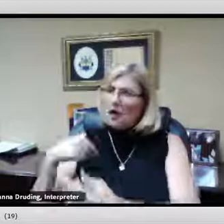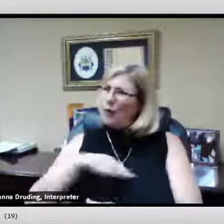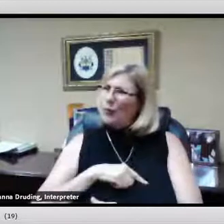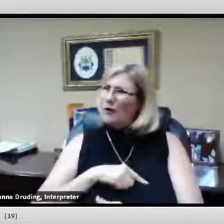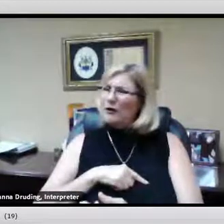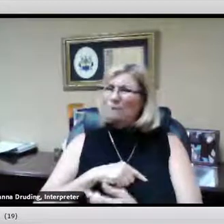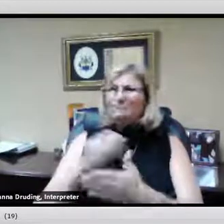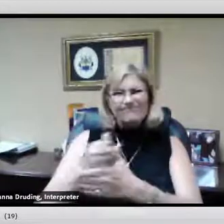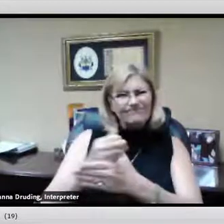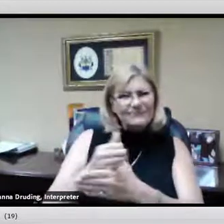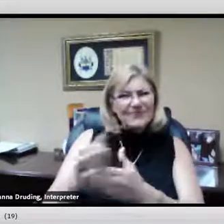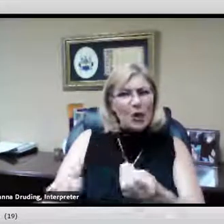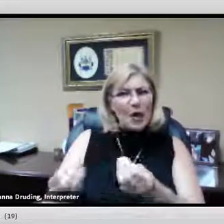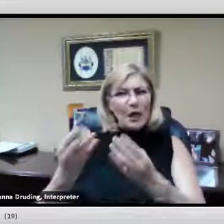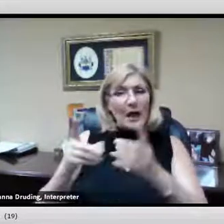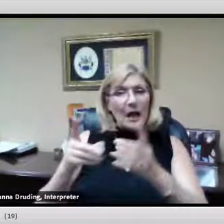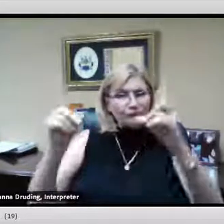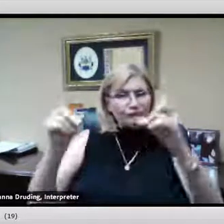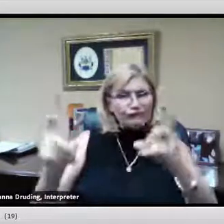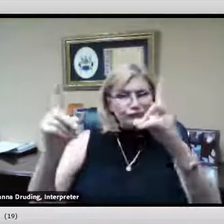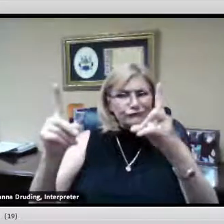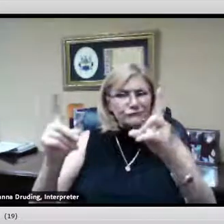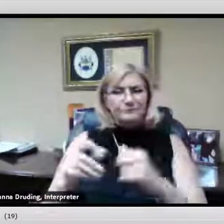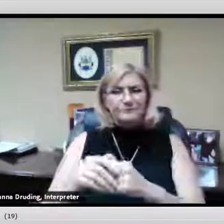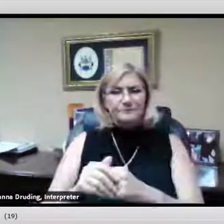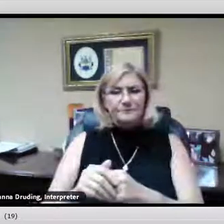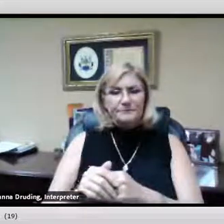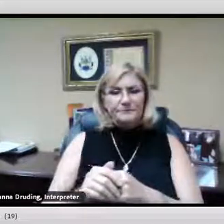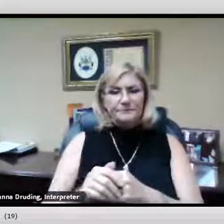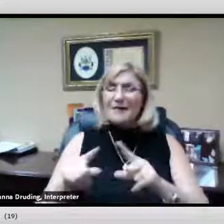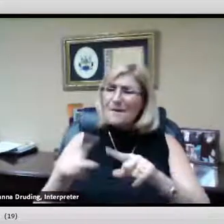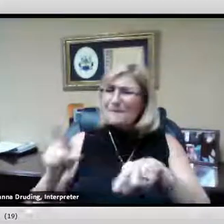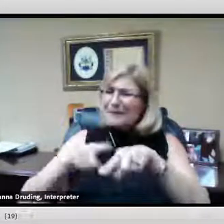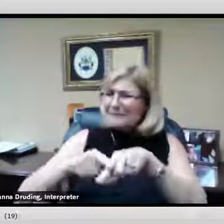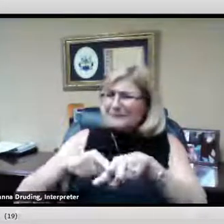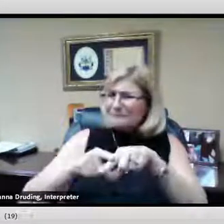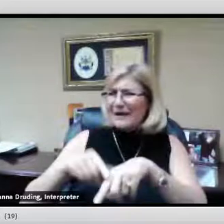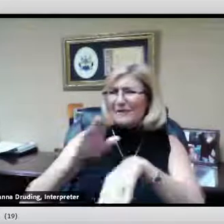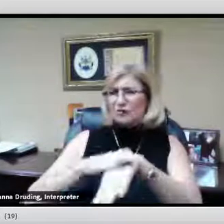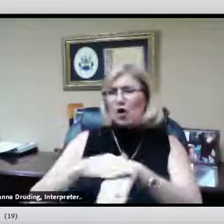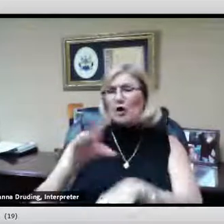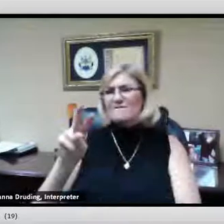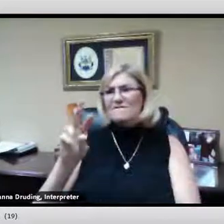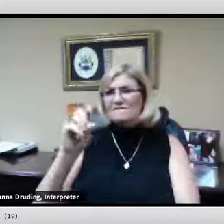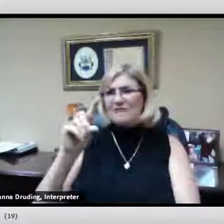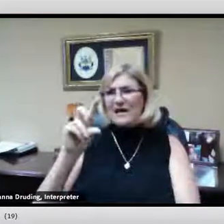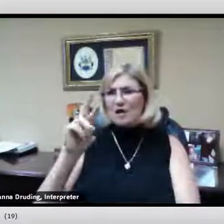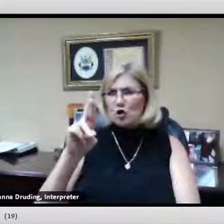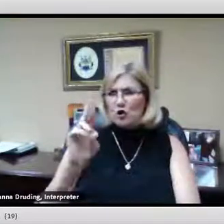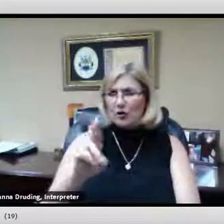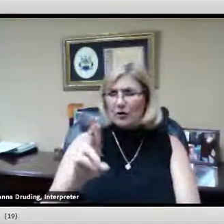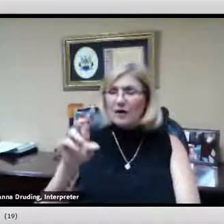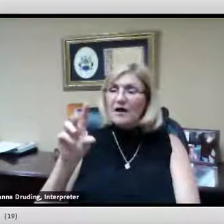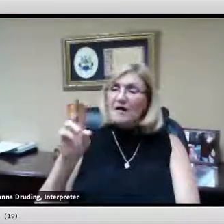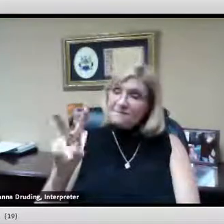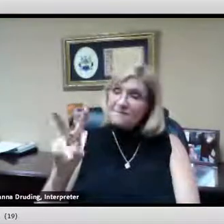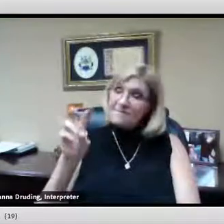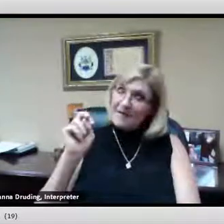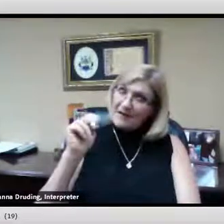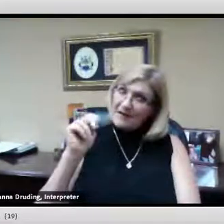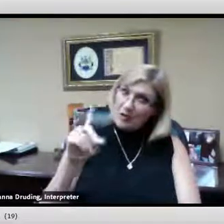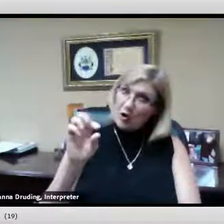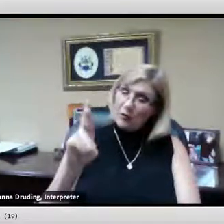With them, I have mostly done screenshots. Um, that depends on the vendor. Yeah, and I think with when you're not